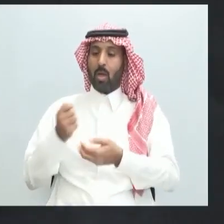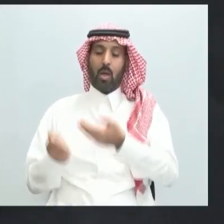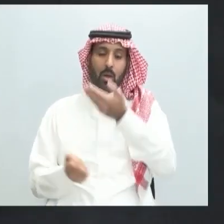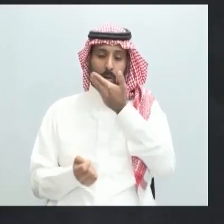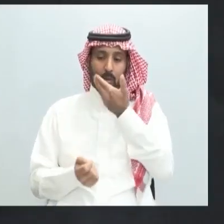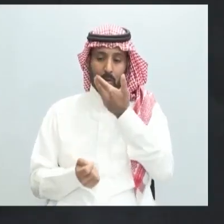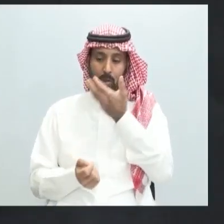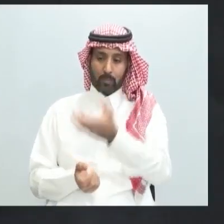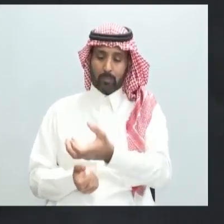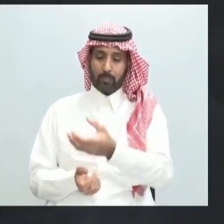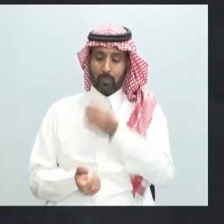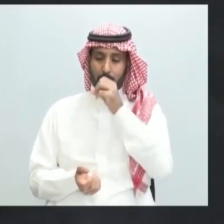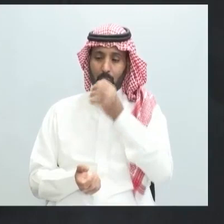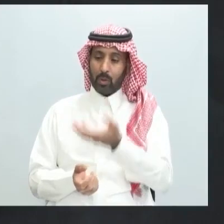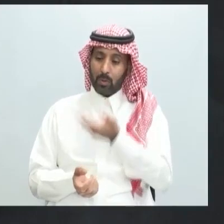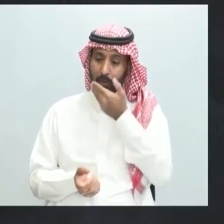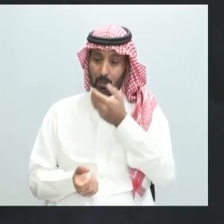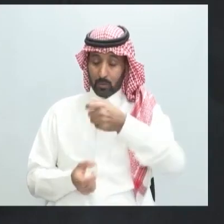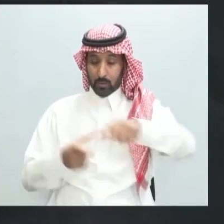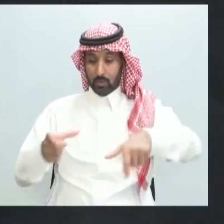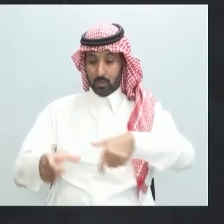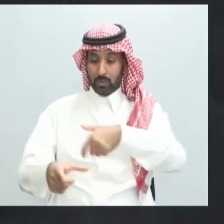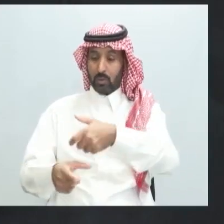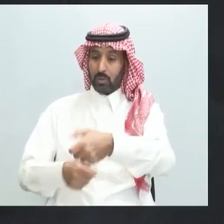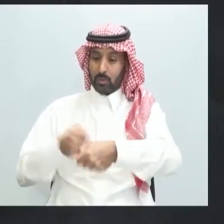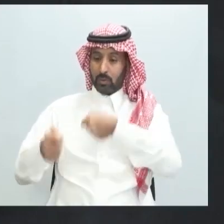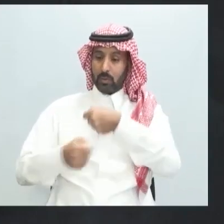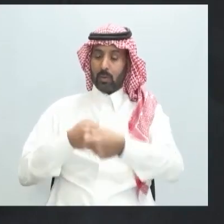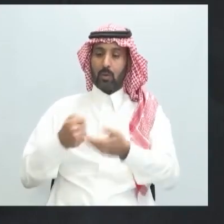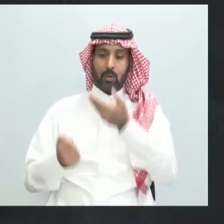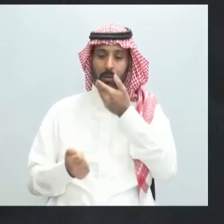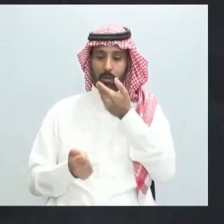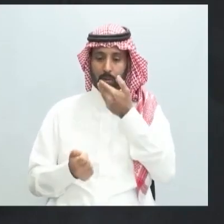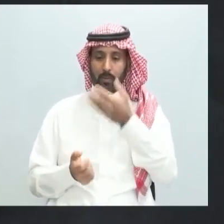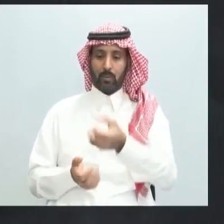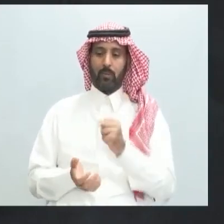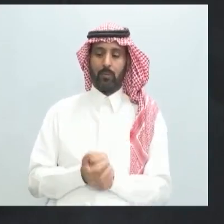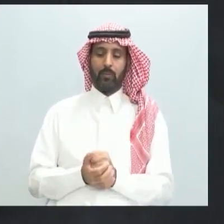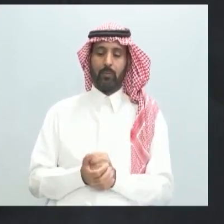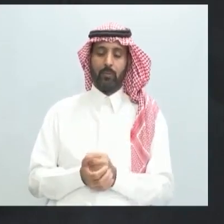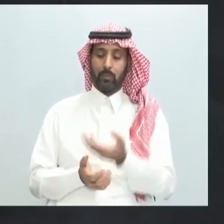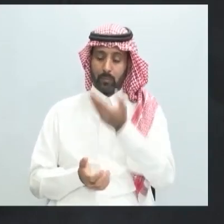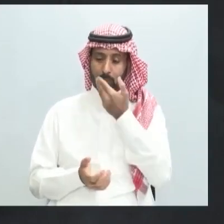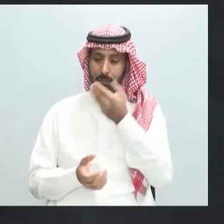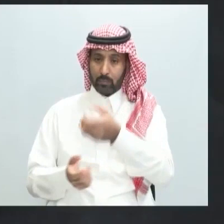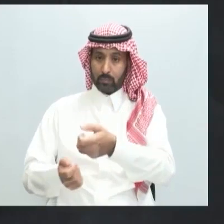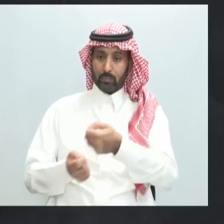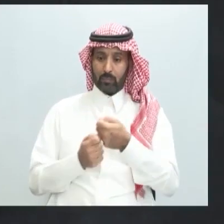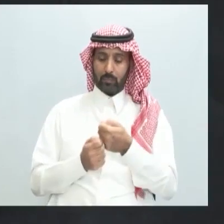Palace article, there's a word there which we take the water from, source of